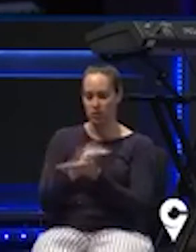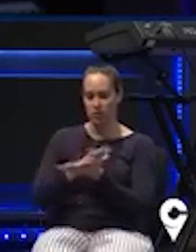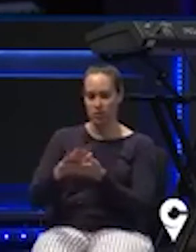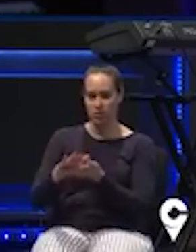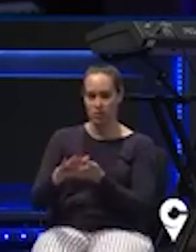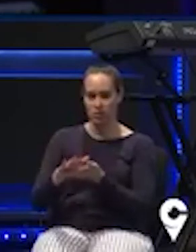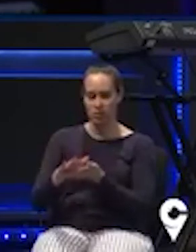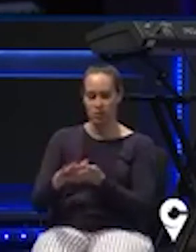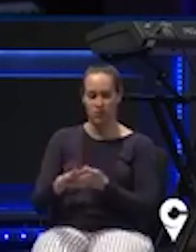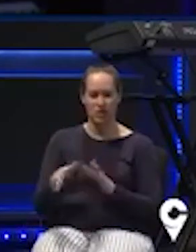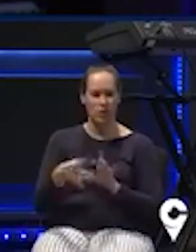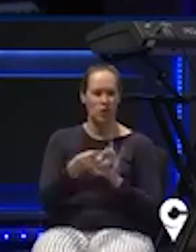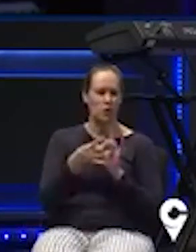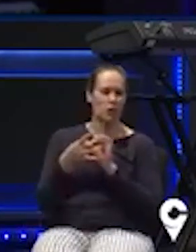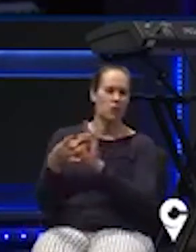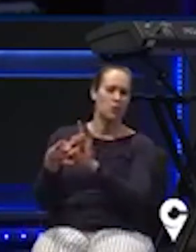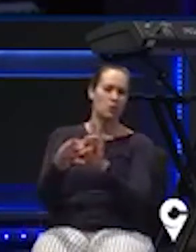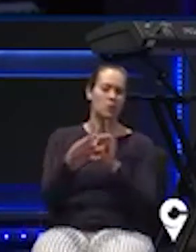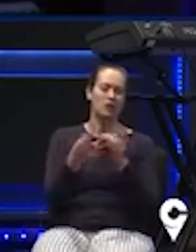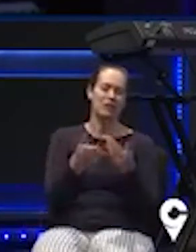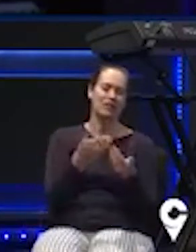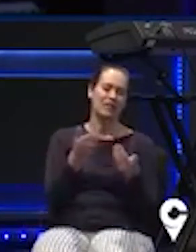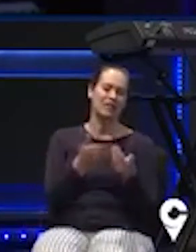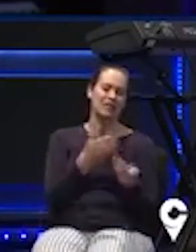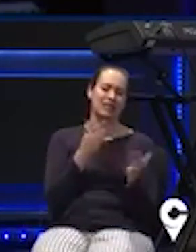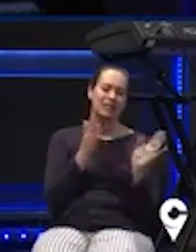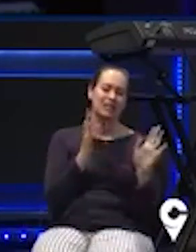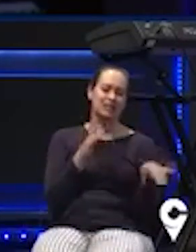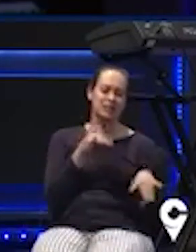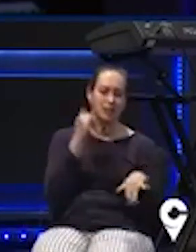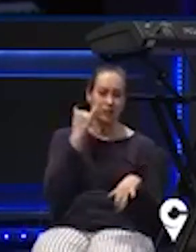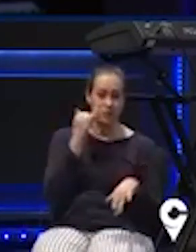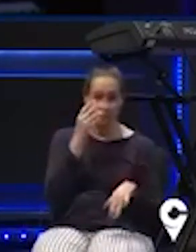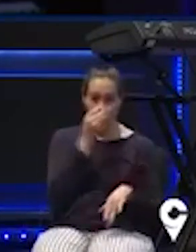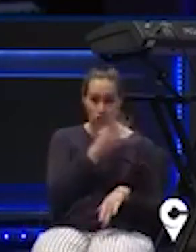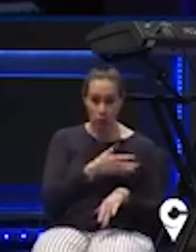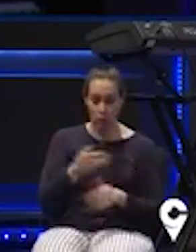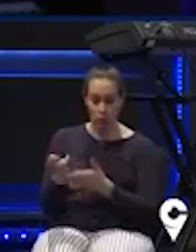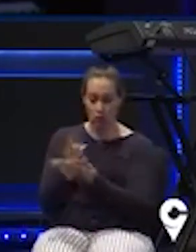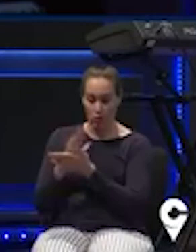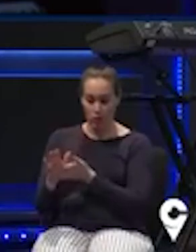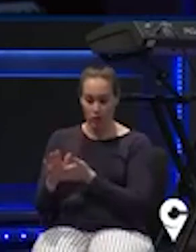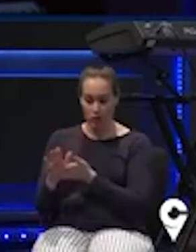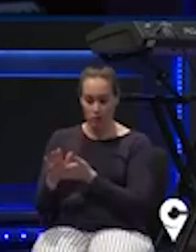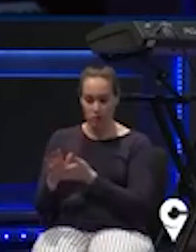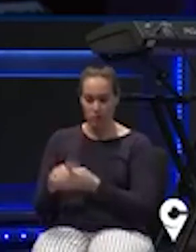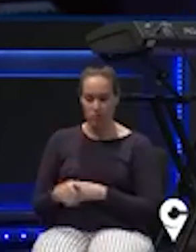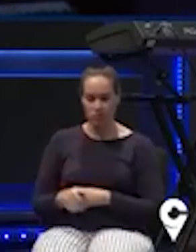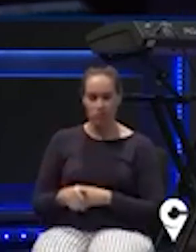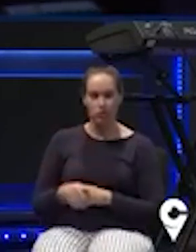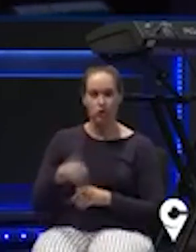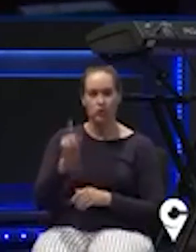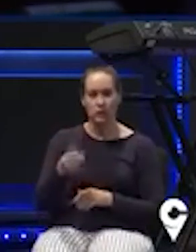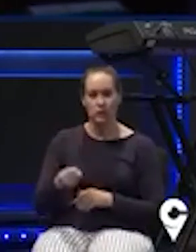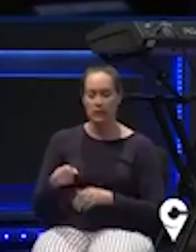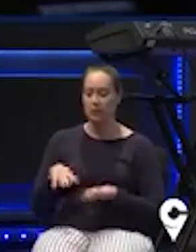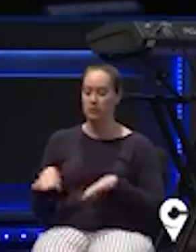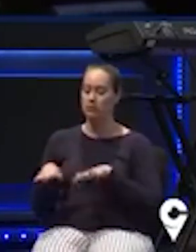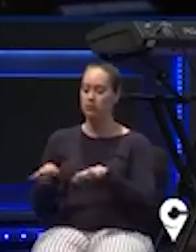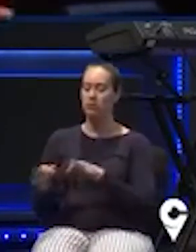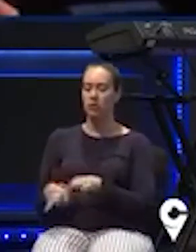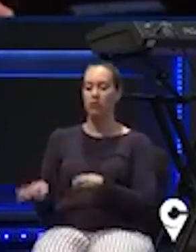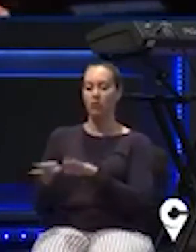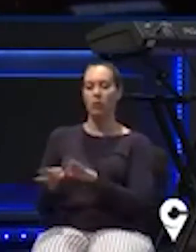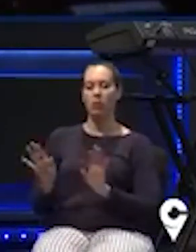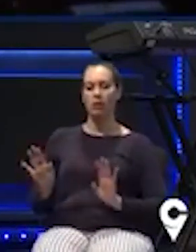Unity is easy if you don't care about holiness. He has just told us, conduct yourselves worthy. Depraved